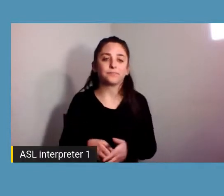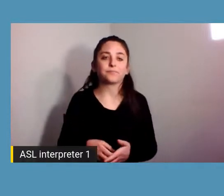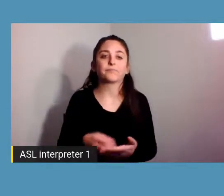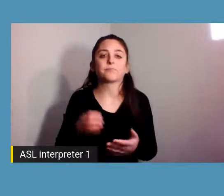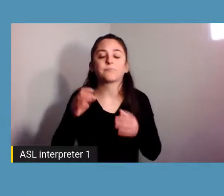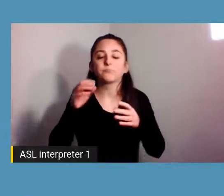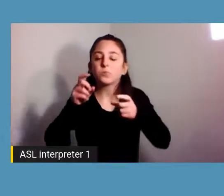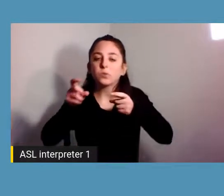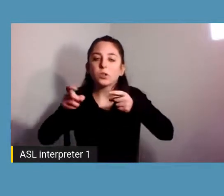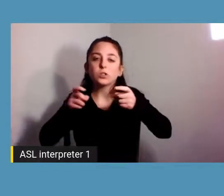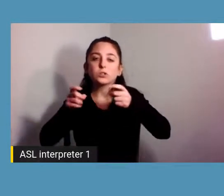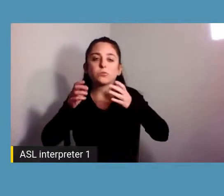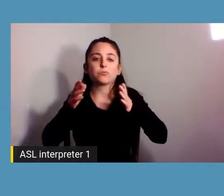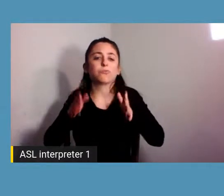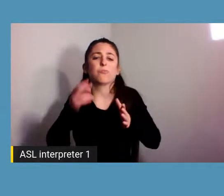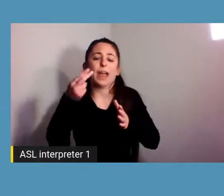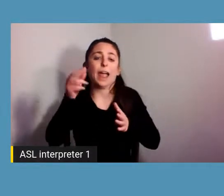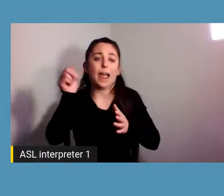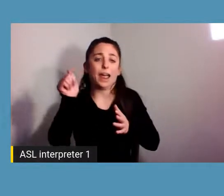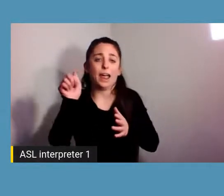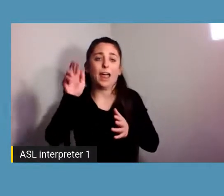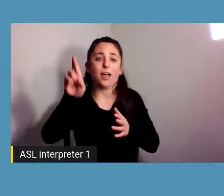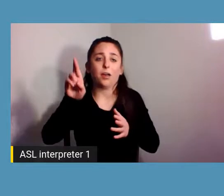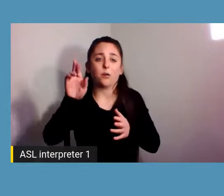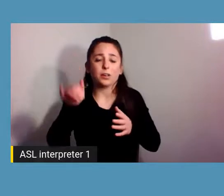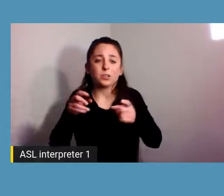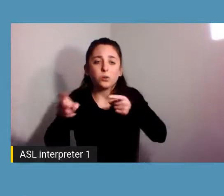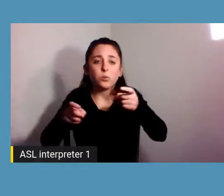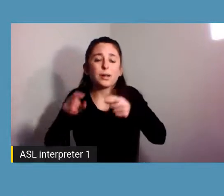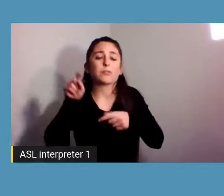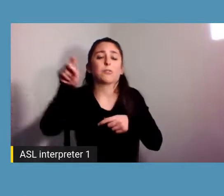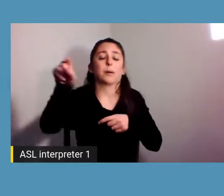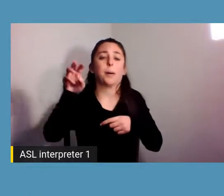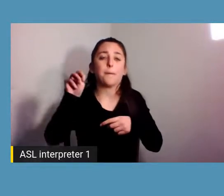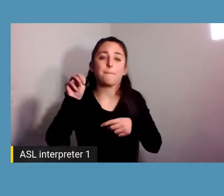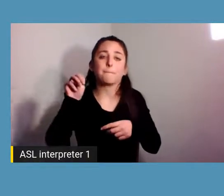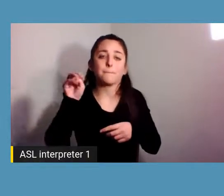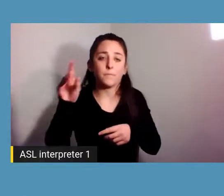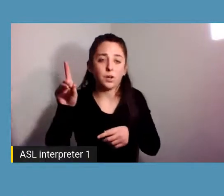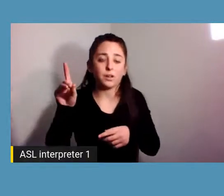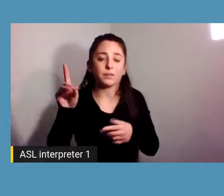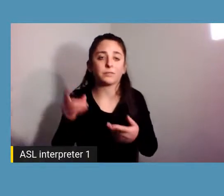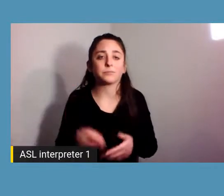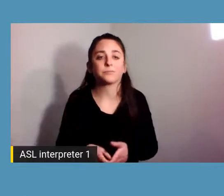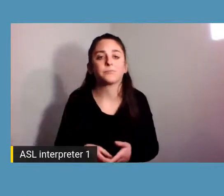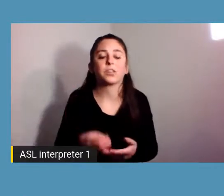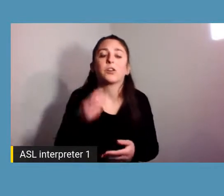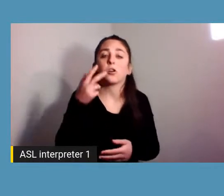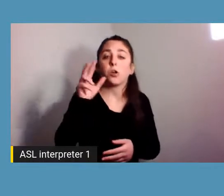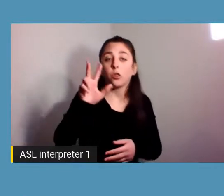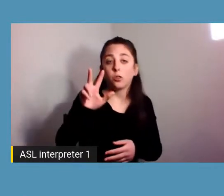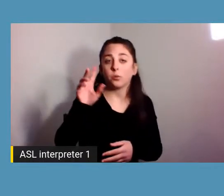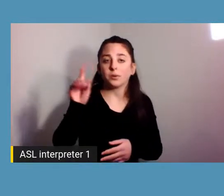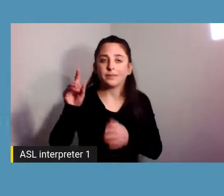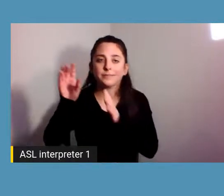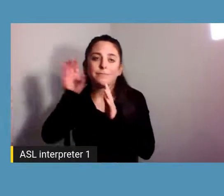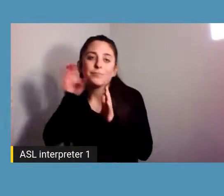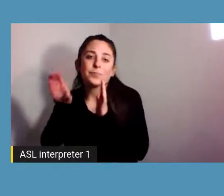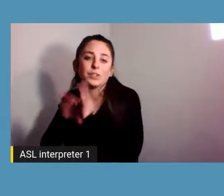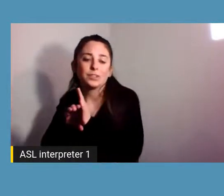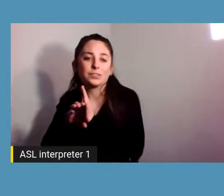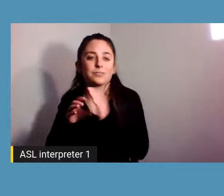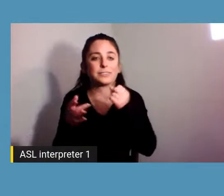Direct Dimensions in Owings Mills, Maryland. Harry provides project-specific workflows with 3D imaging, digital modeling, and